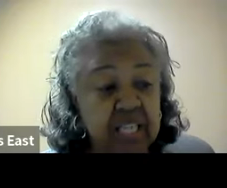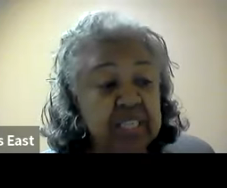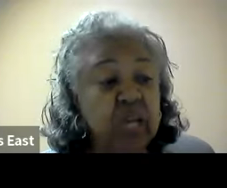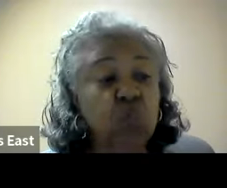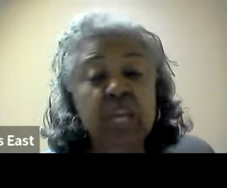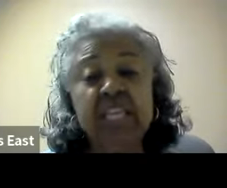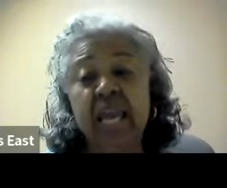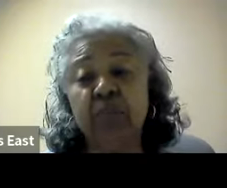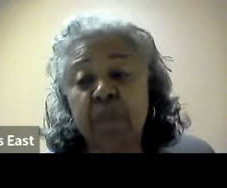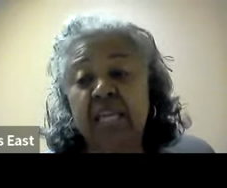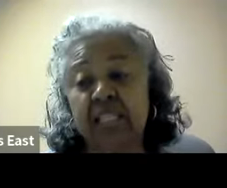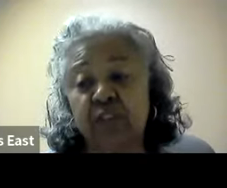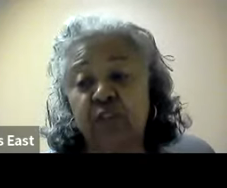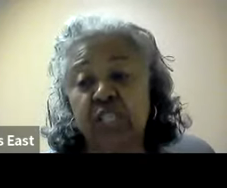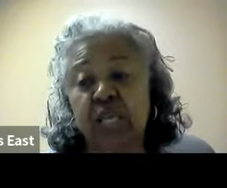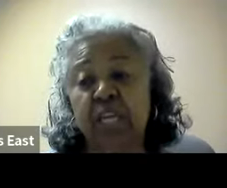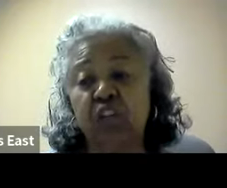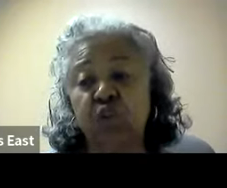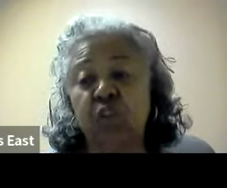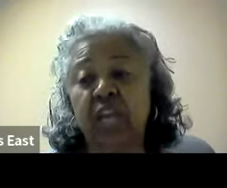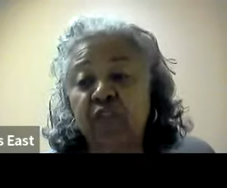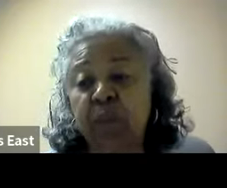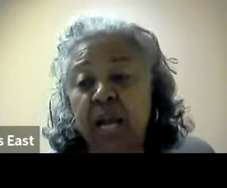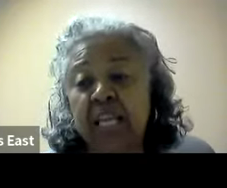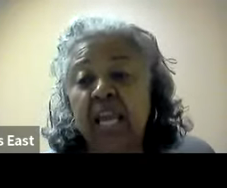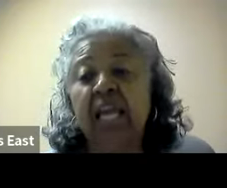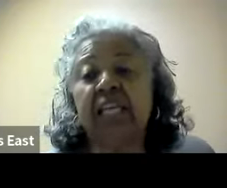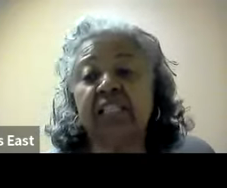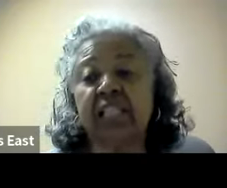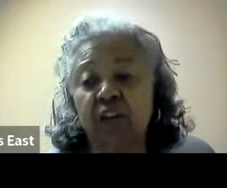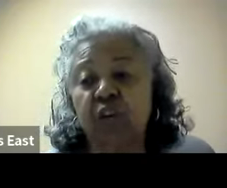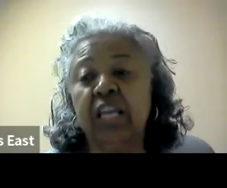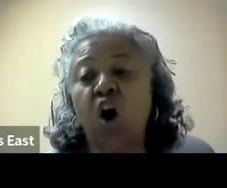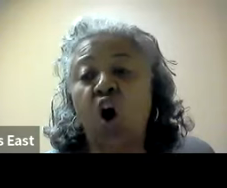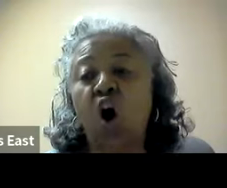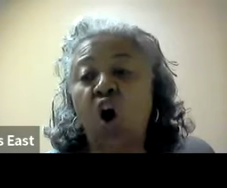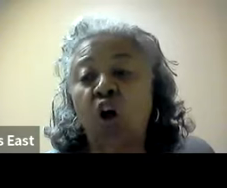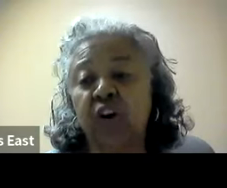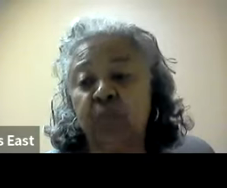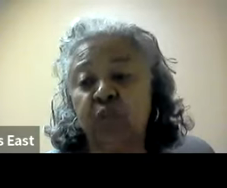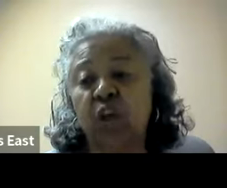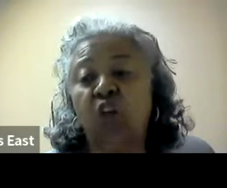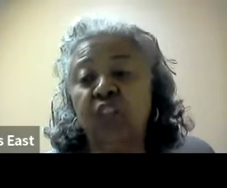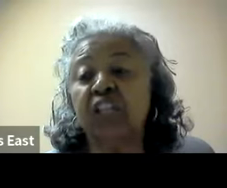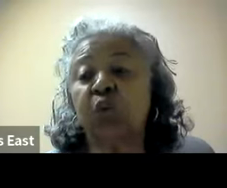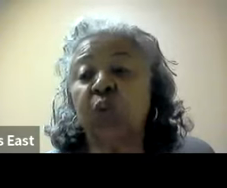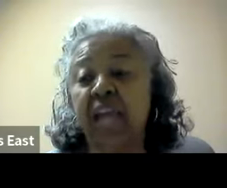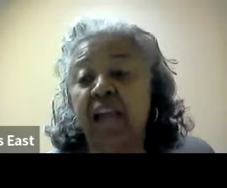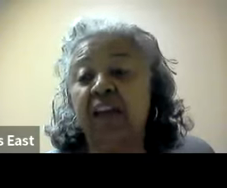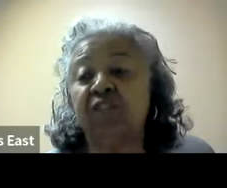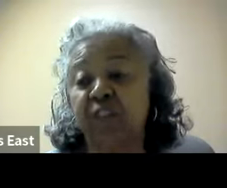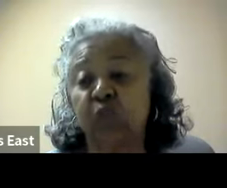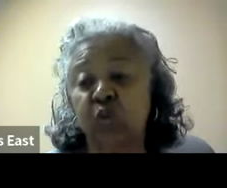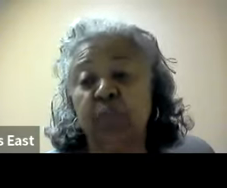reason that we can't make a difference in making sure that everybody gets covered in all of their opportunity, all the things that we